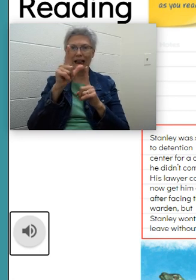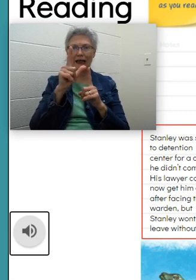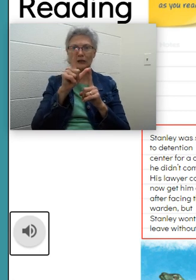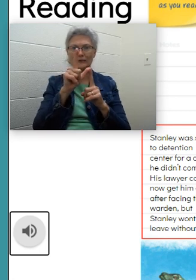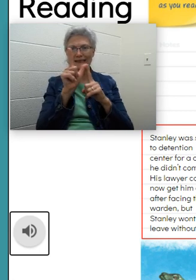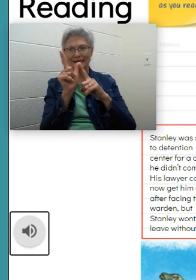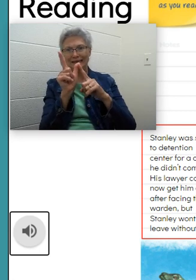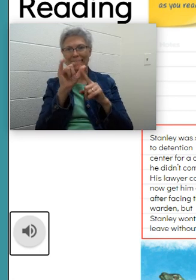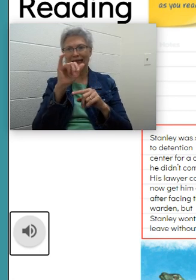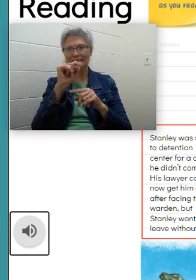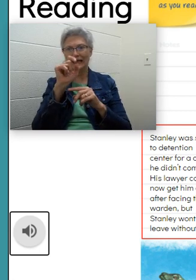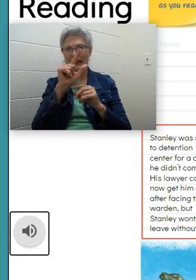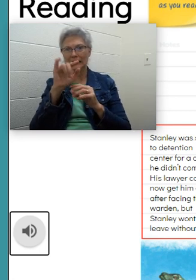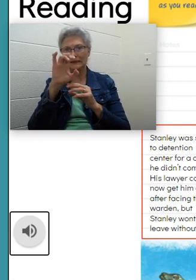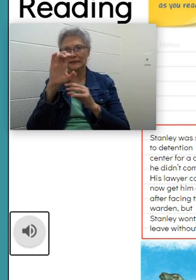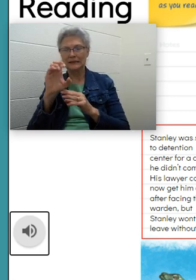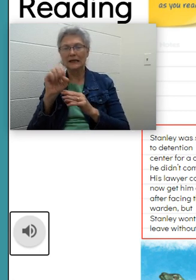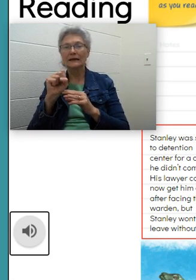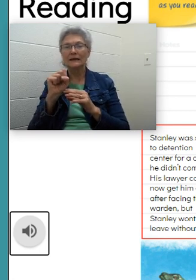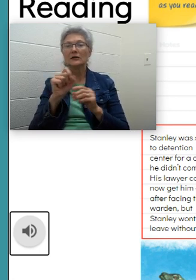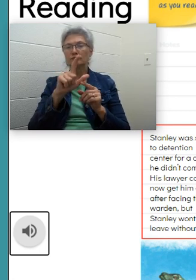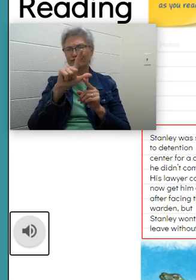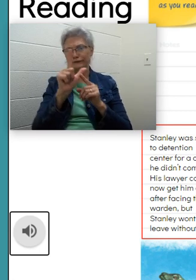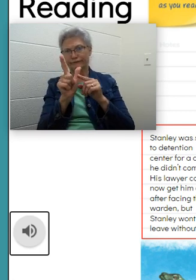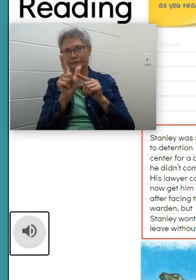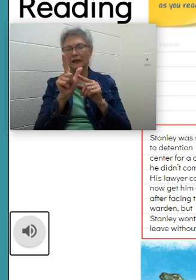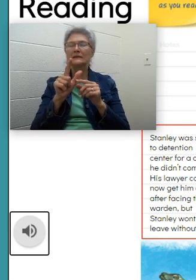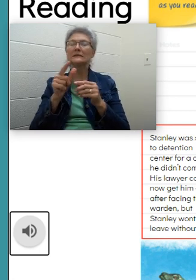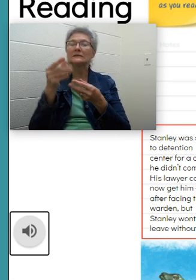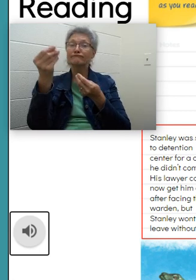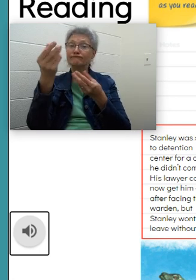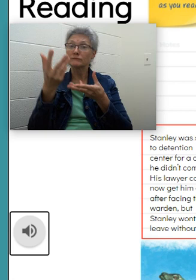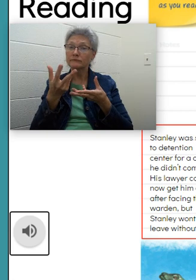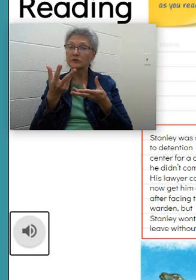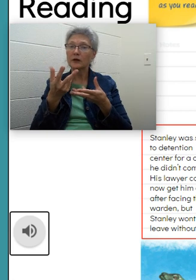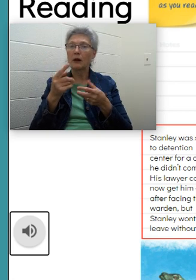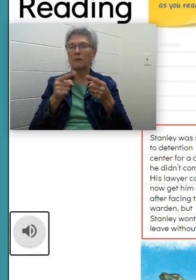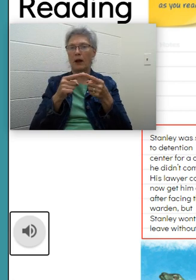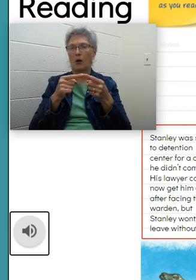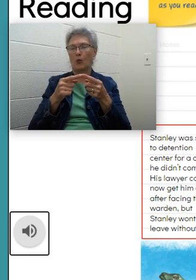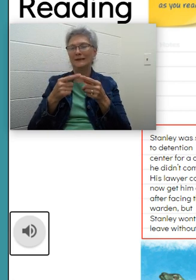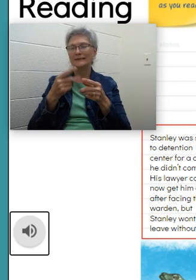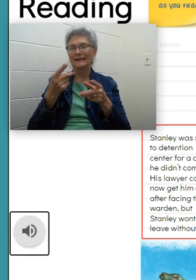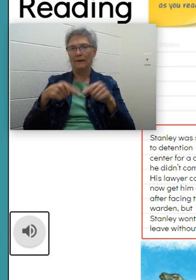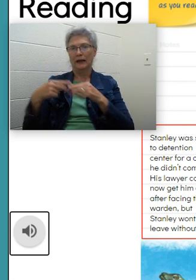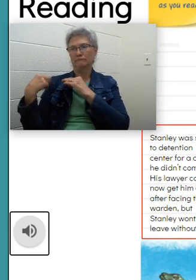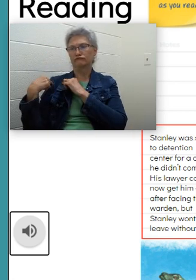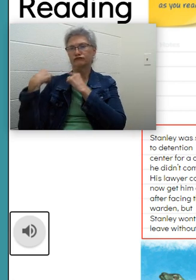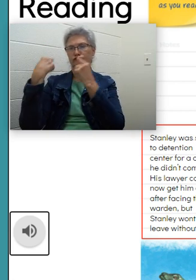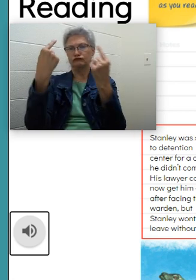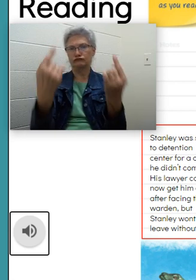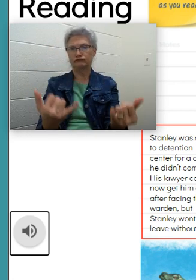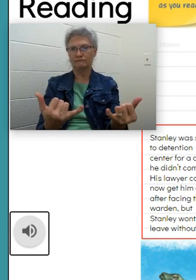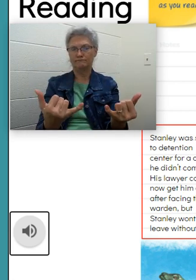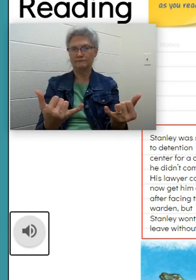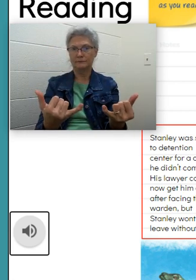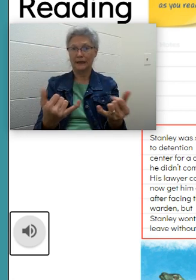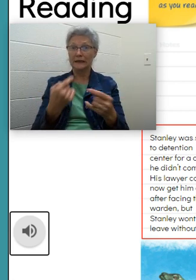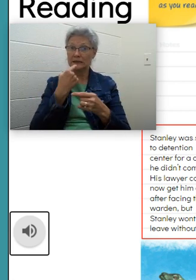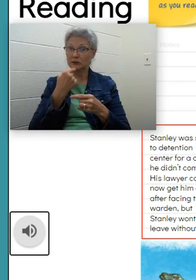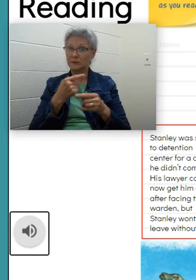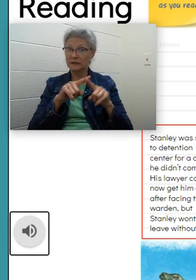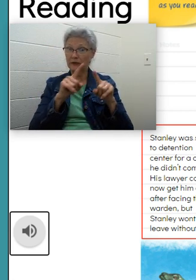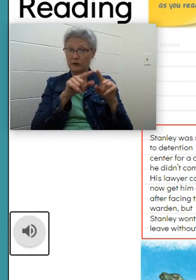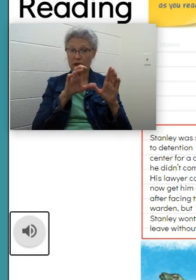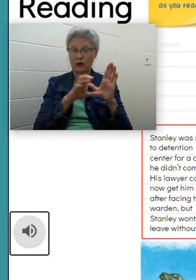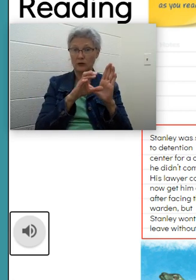like that slanted text. And it gives me some background info of what's been going on. It tells me